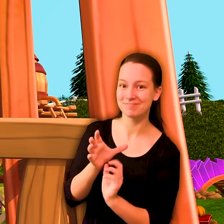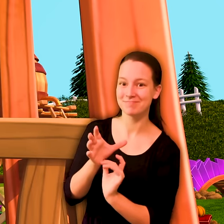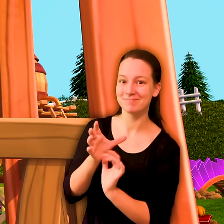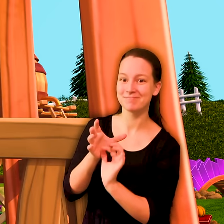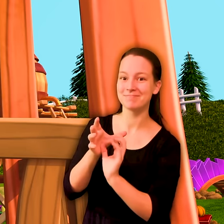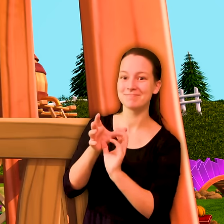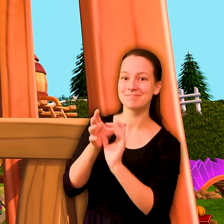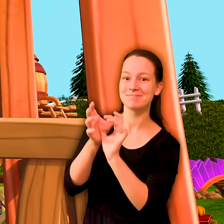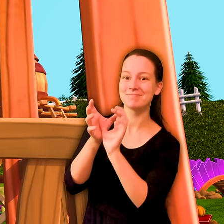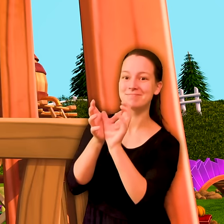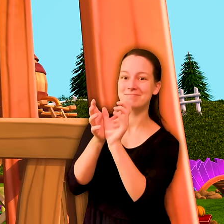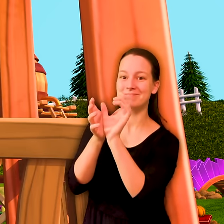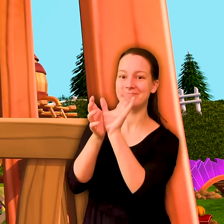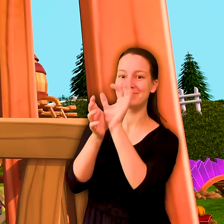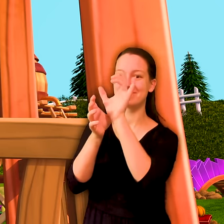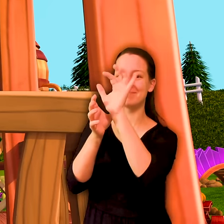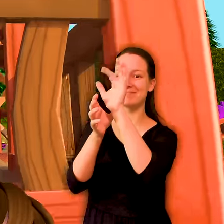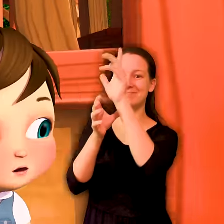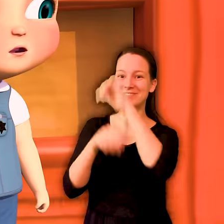again